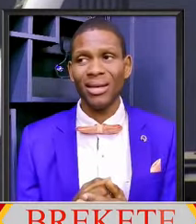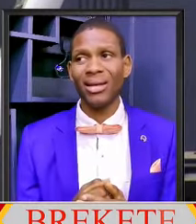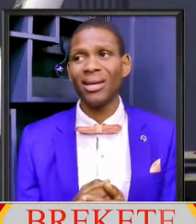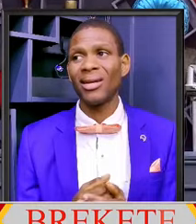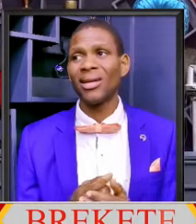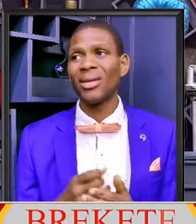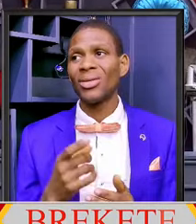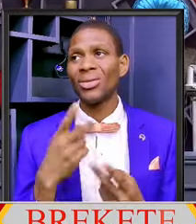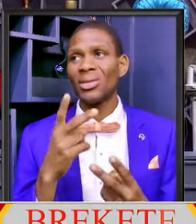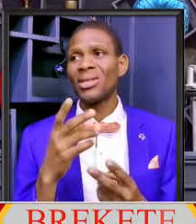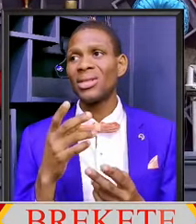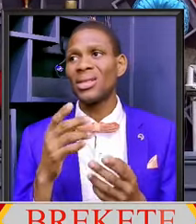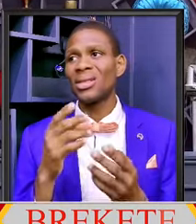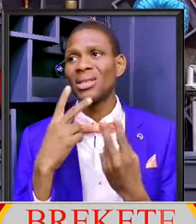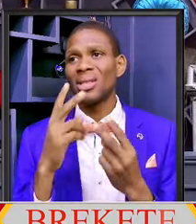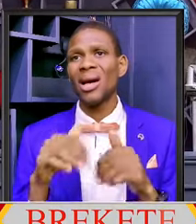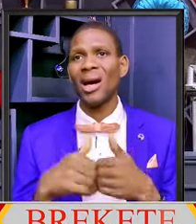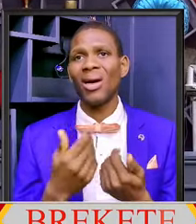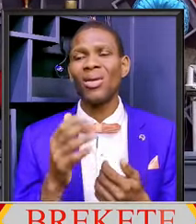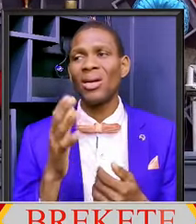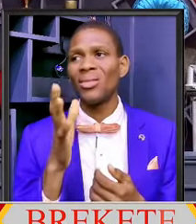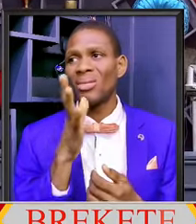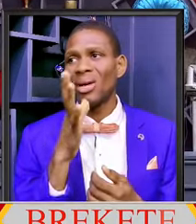So now some mama they take manage.